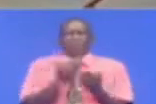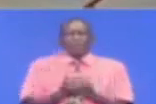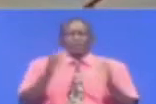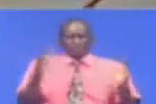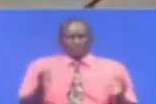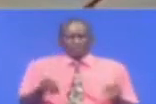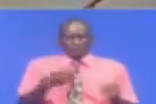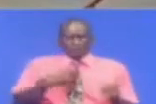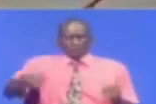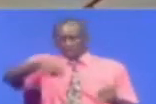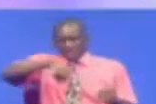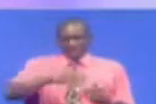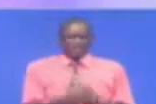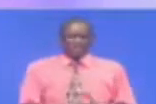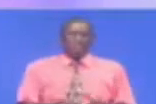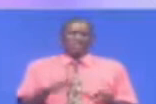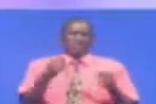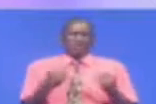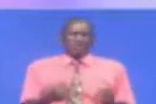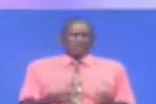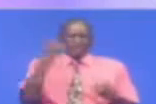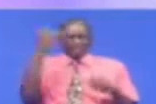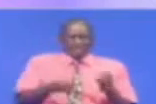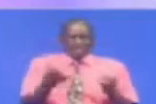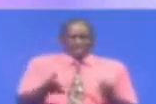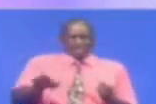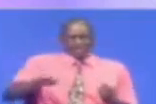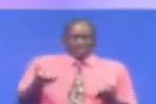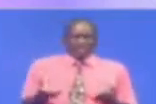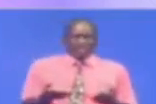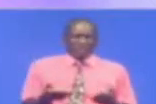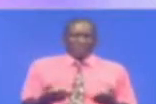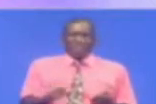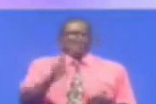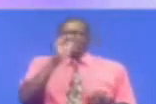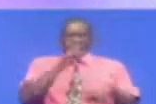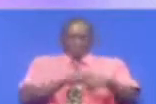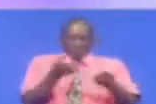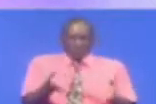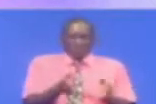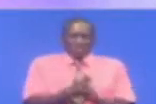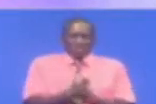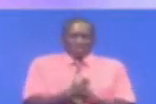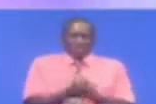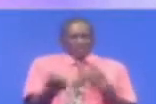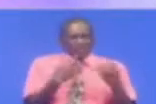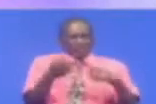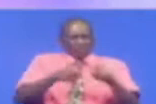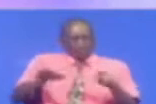for having us. And so just one final thing left to do. It's lunchtime, and we've been speaking since